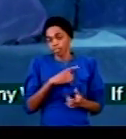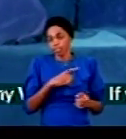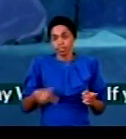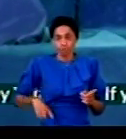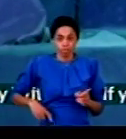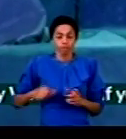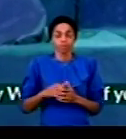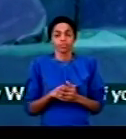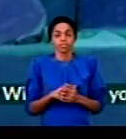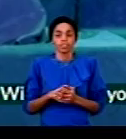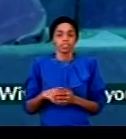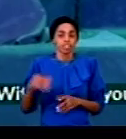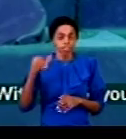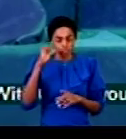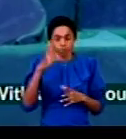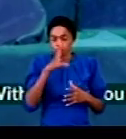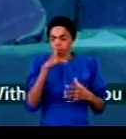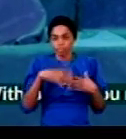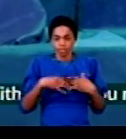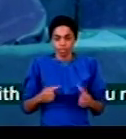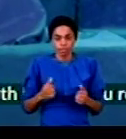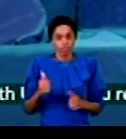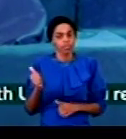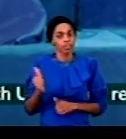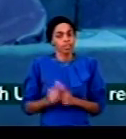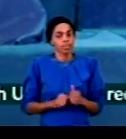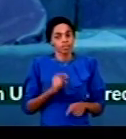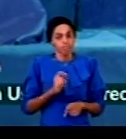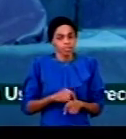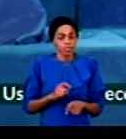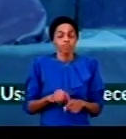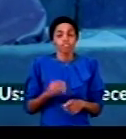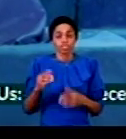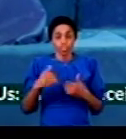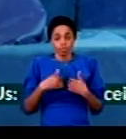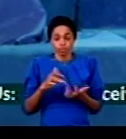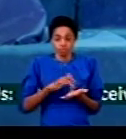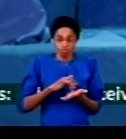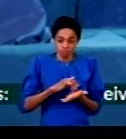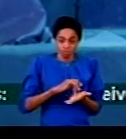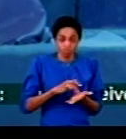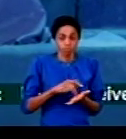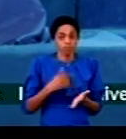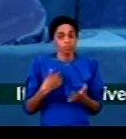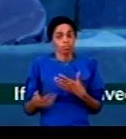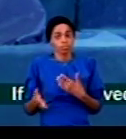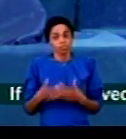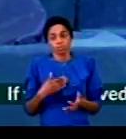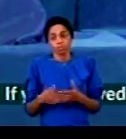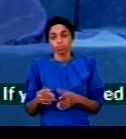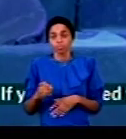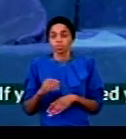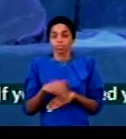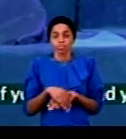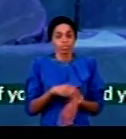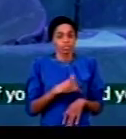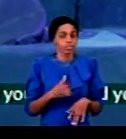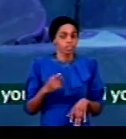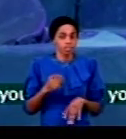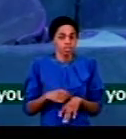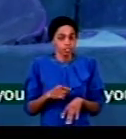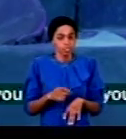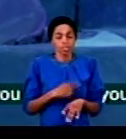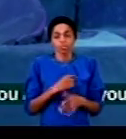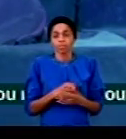me. But that yesterday, while our Father and the Lord was still preaching, I held my chest, I started praying, I was